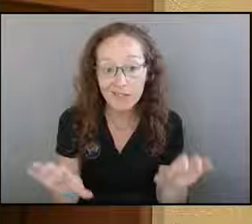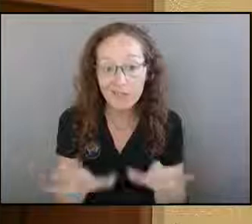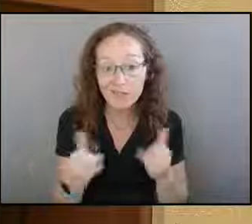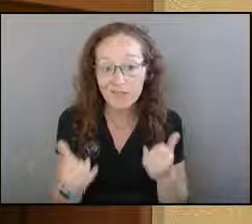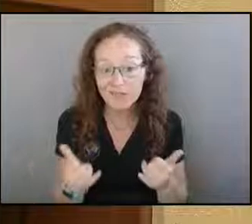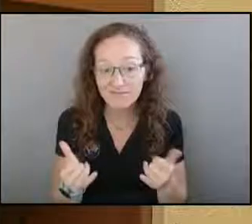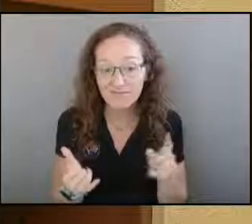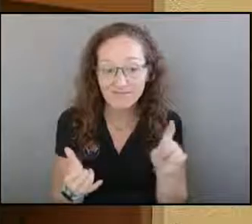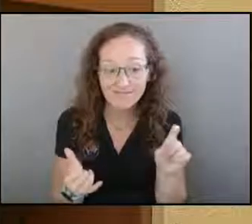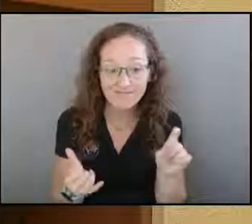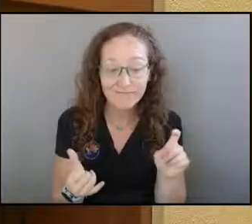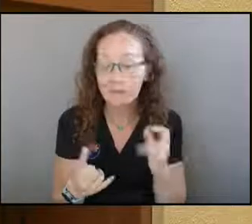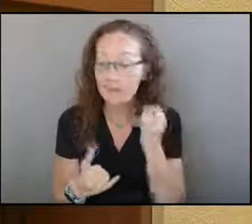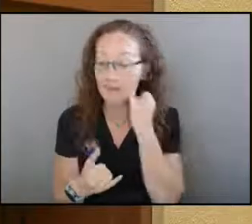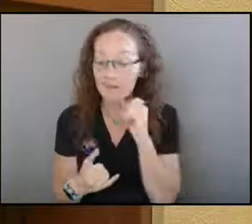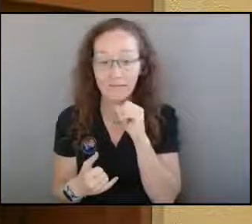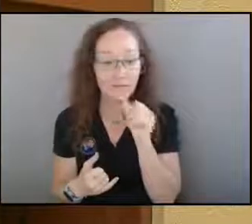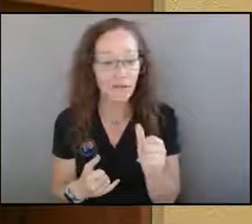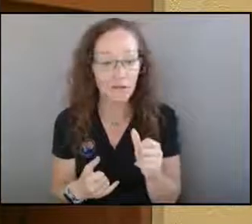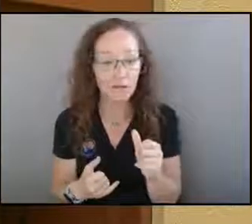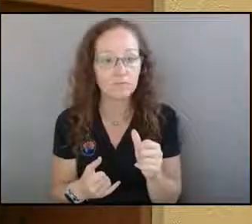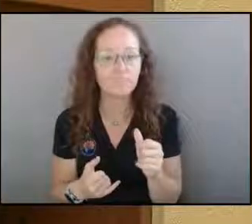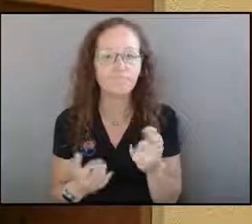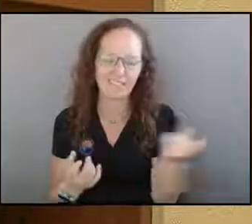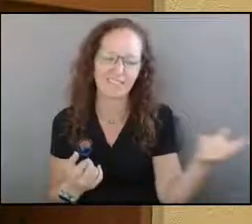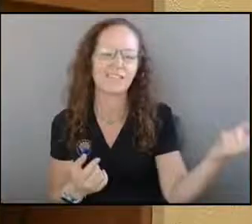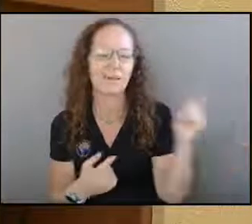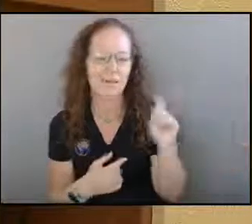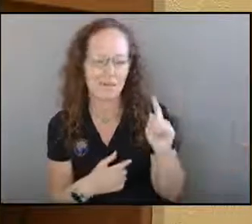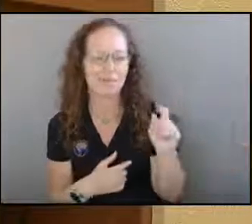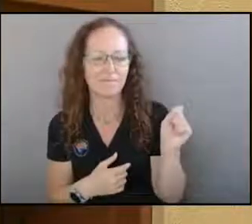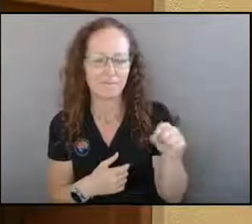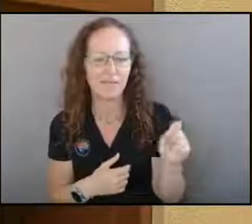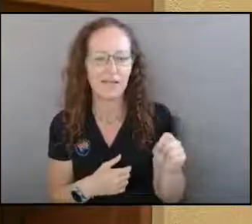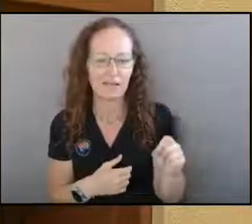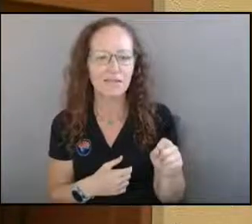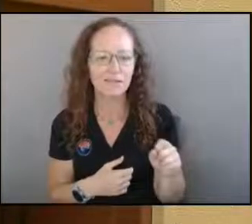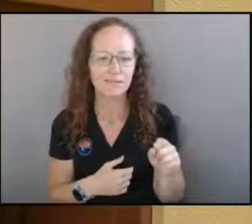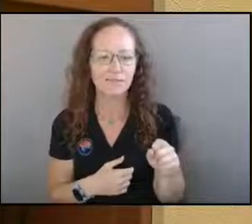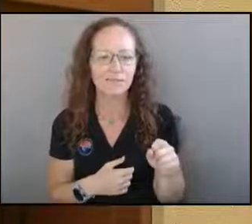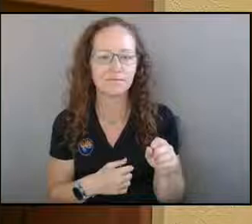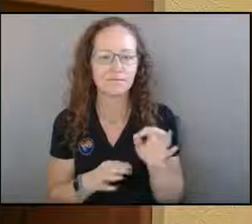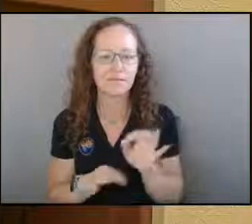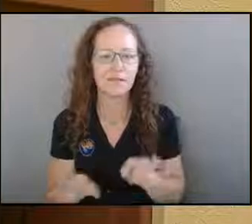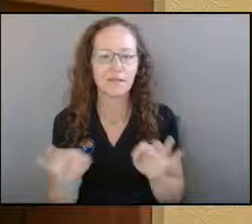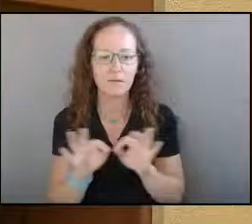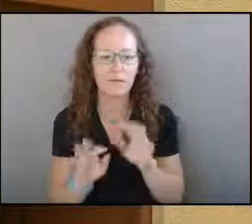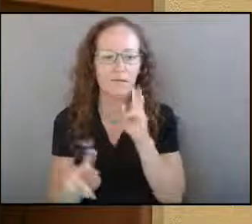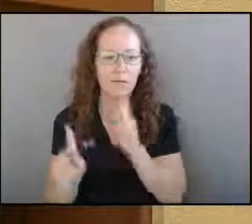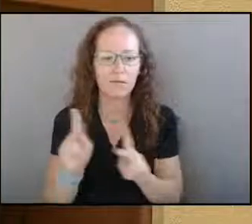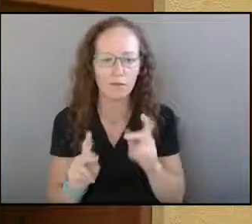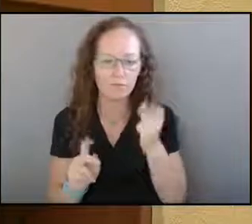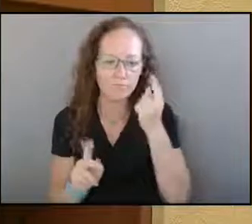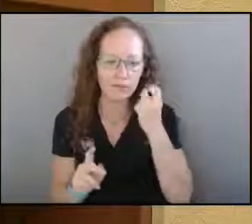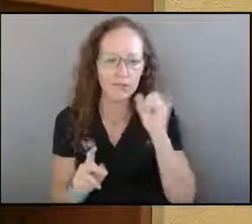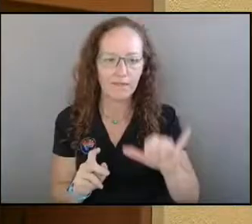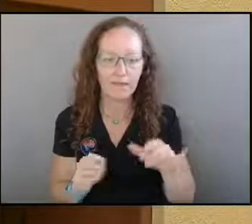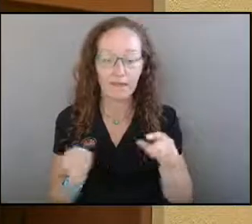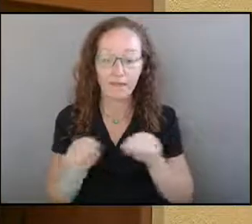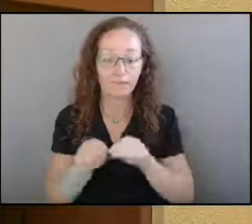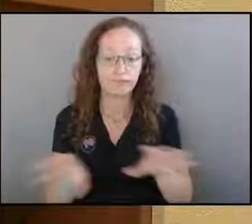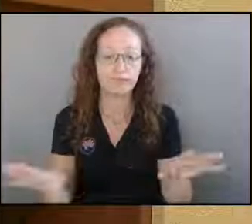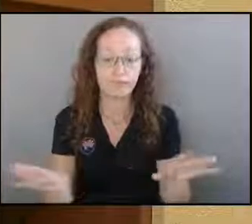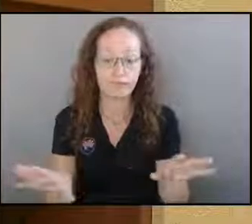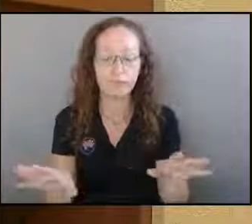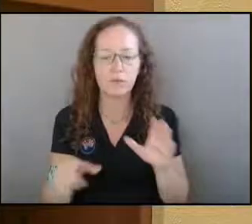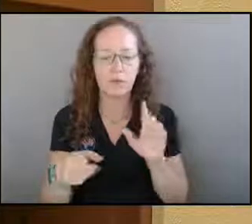we'll address, go ahead and come up and we'll, it's important for folks to understand that, but that release will be coming out and that interactive map